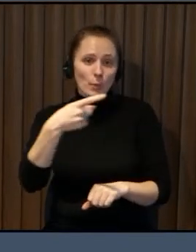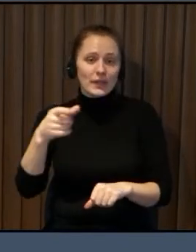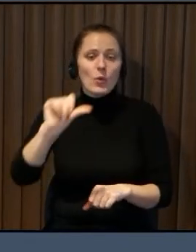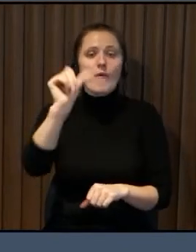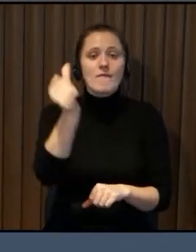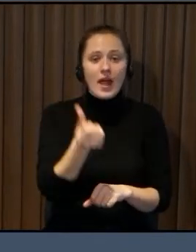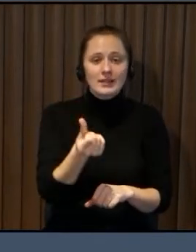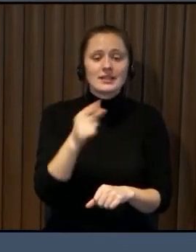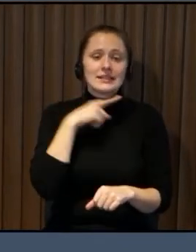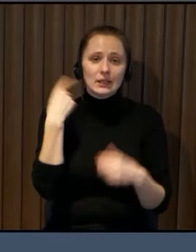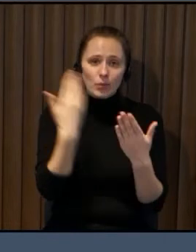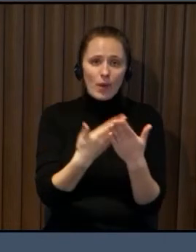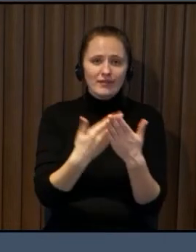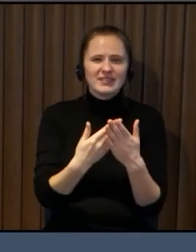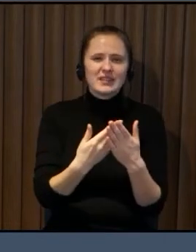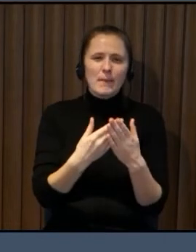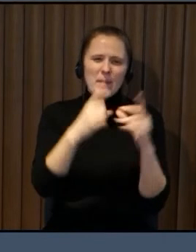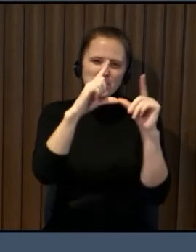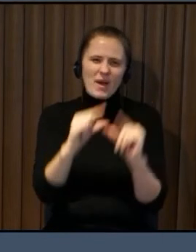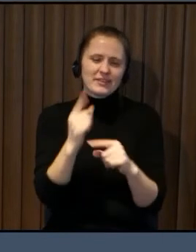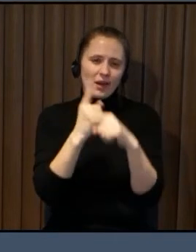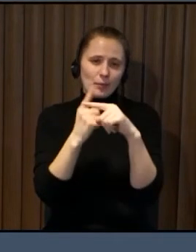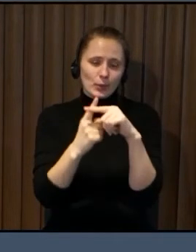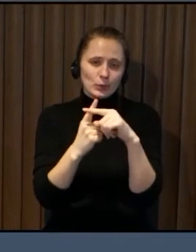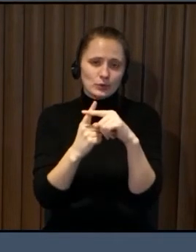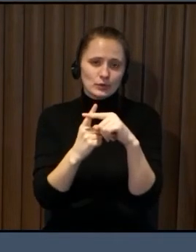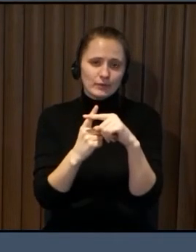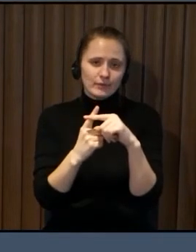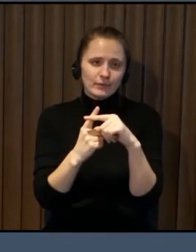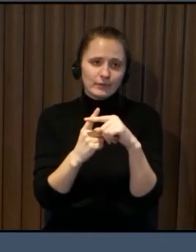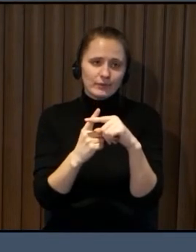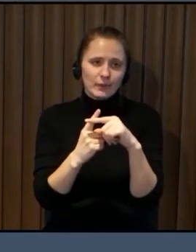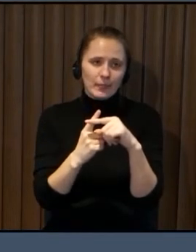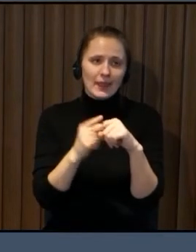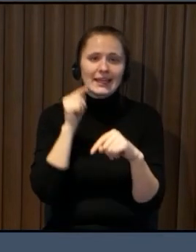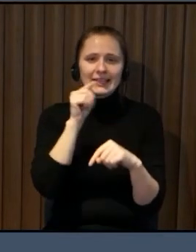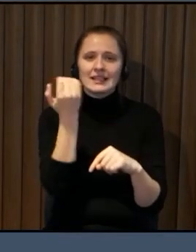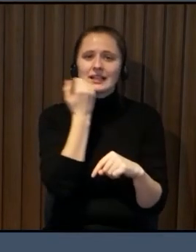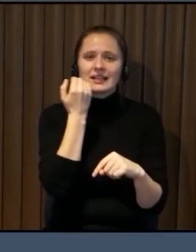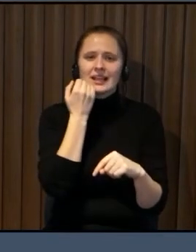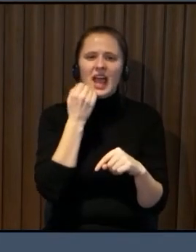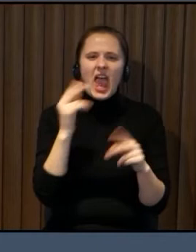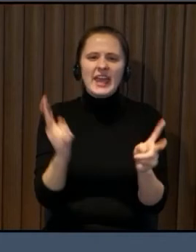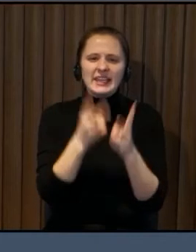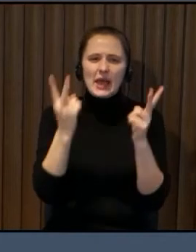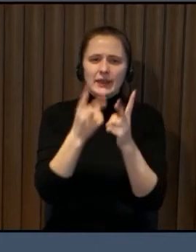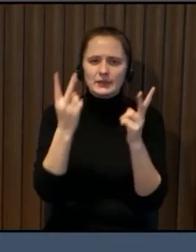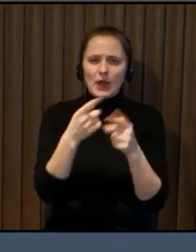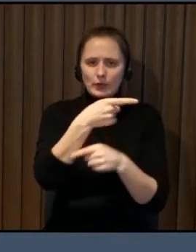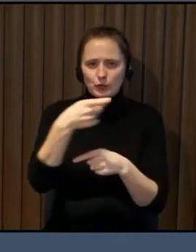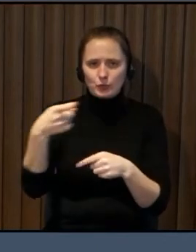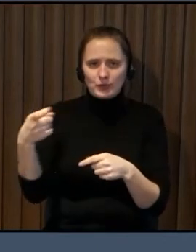closed caption, so the term in Latvian is slēptie titri. And